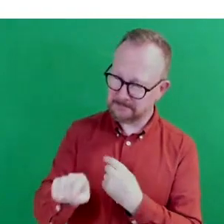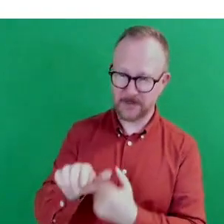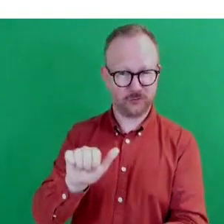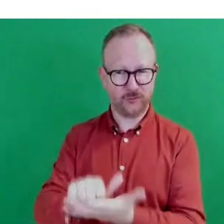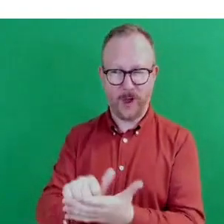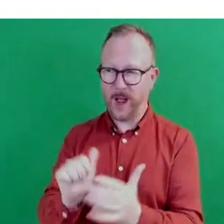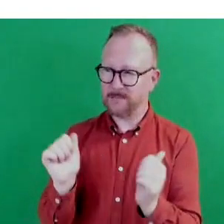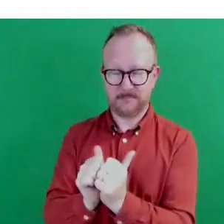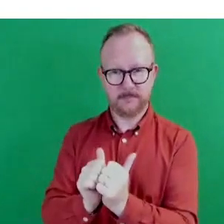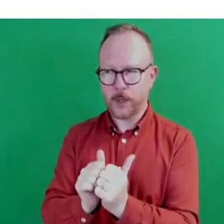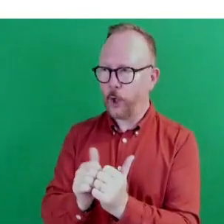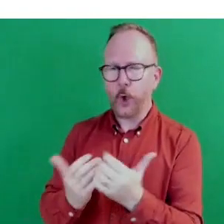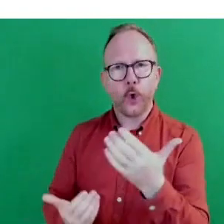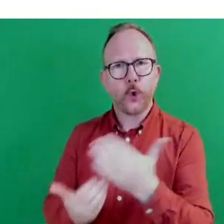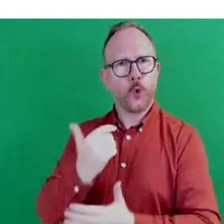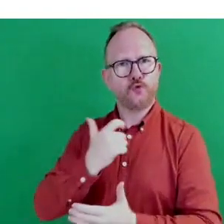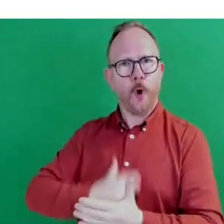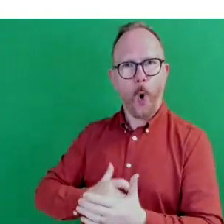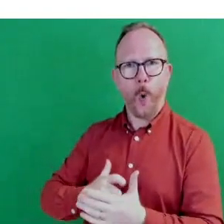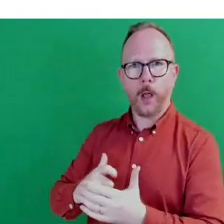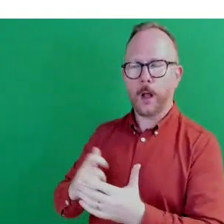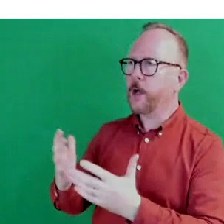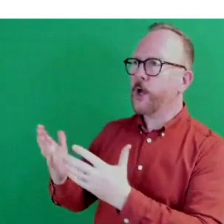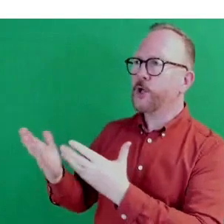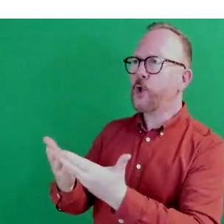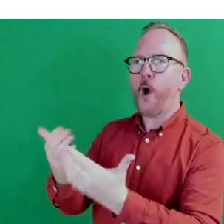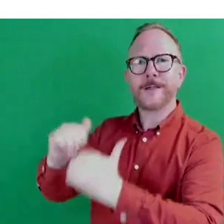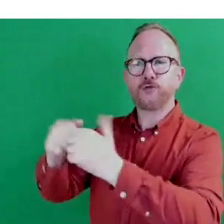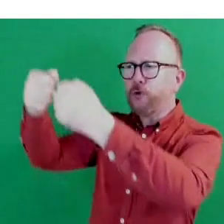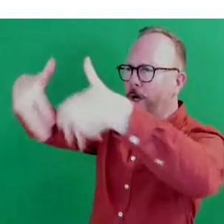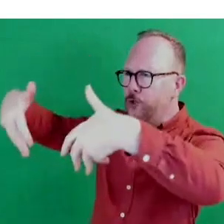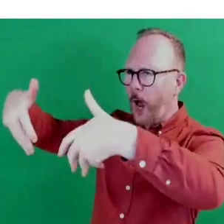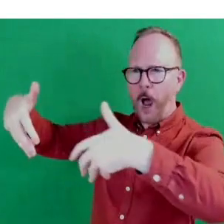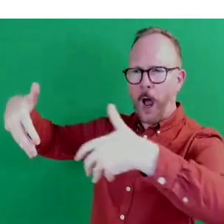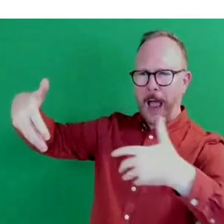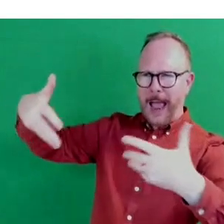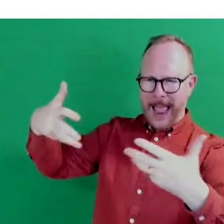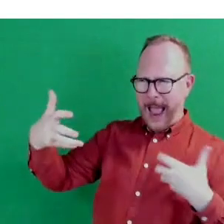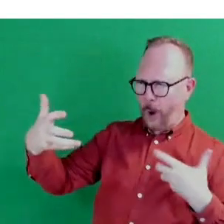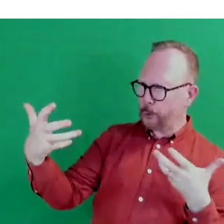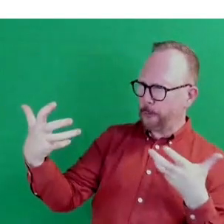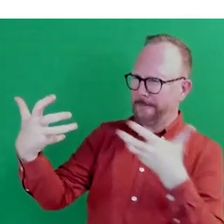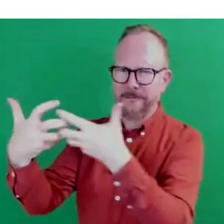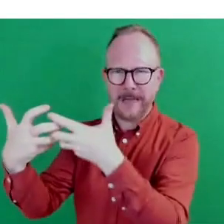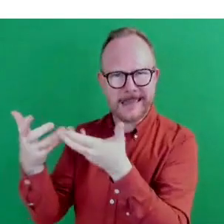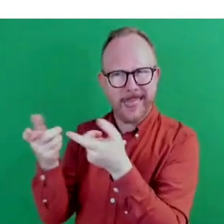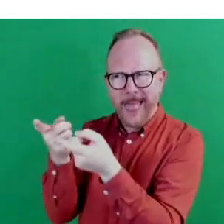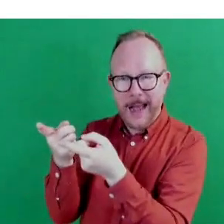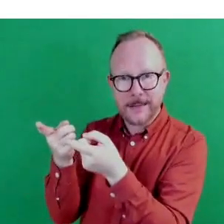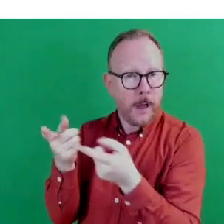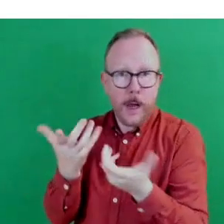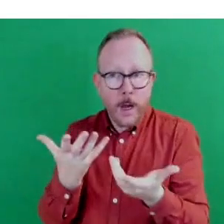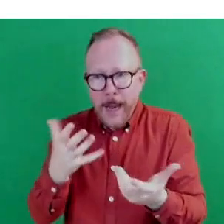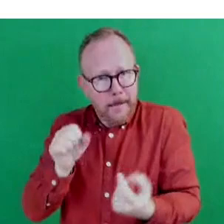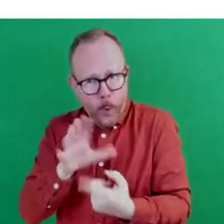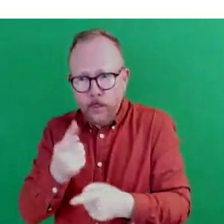service structure, and so I think it's inevitable that there's some really good conversations to be had there about how does it fit in with other traditional and more